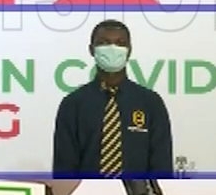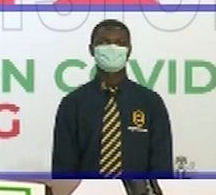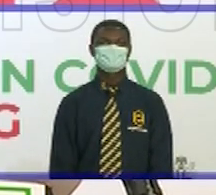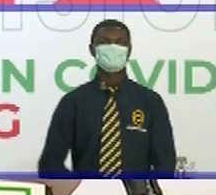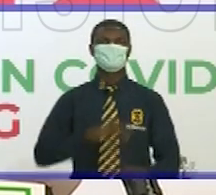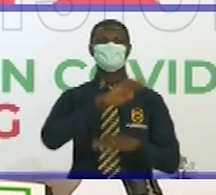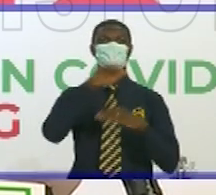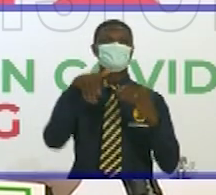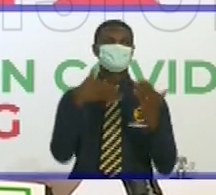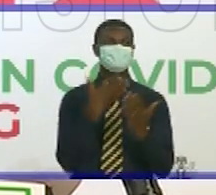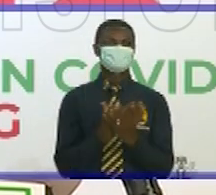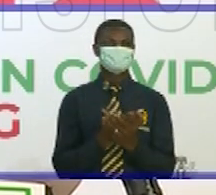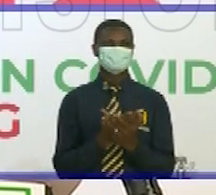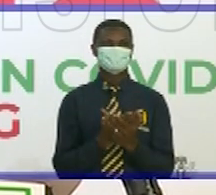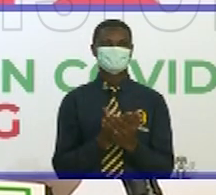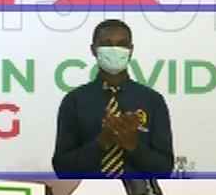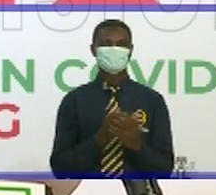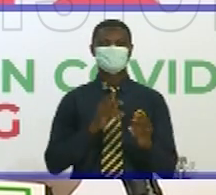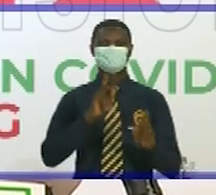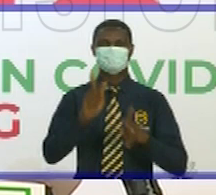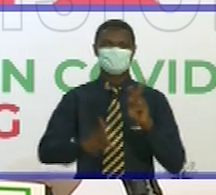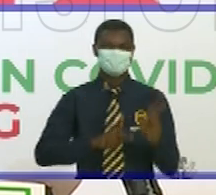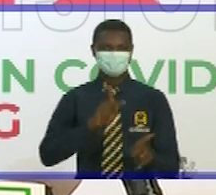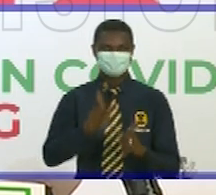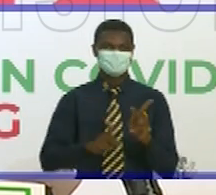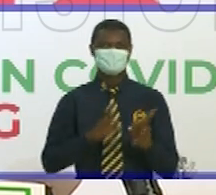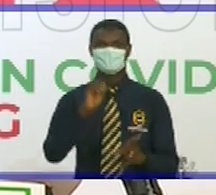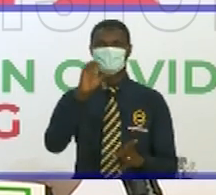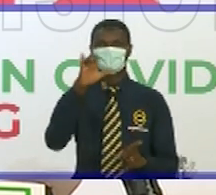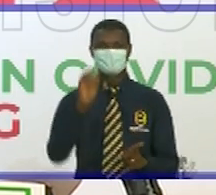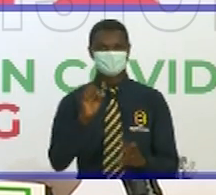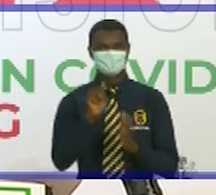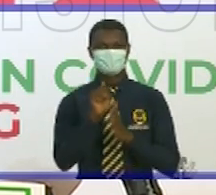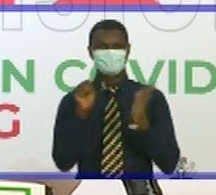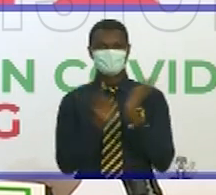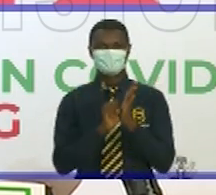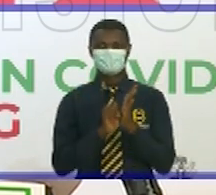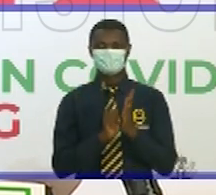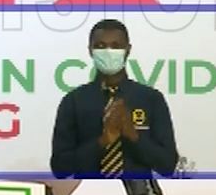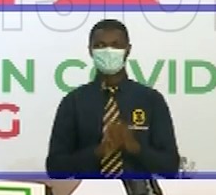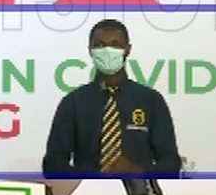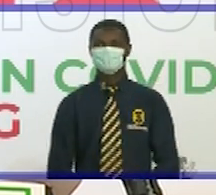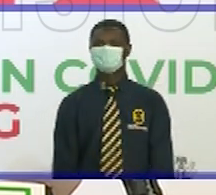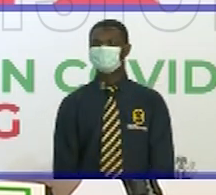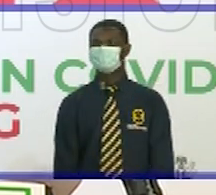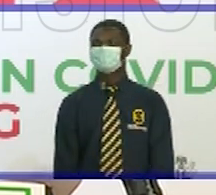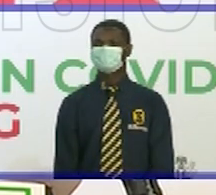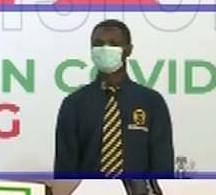Bogbo. Won awo Oyo State woni